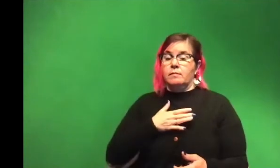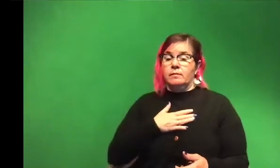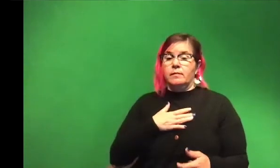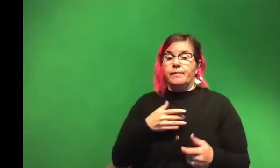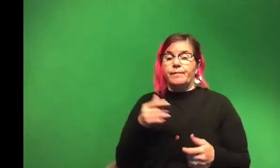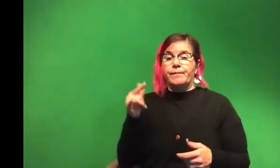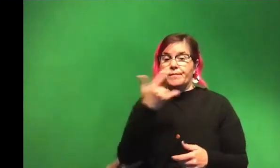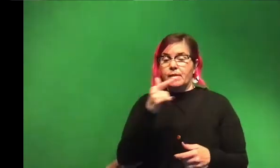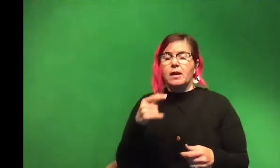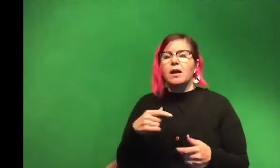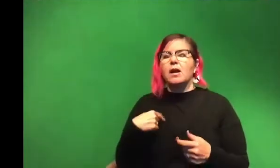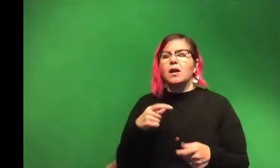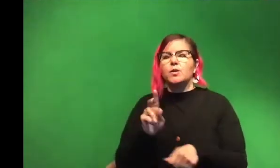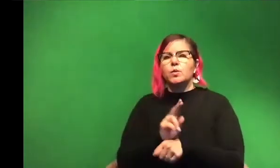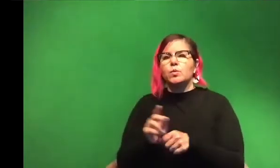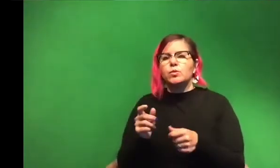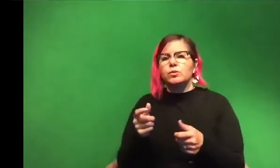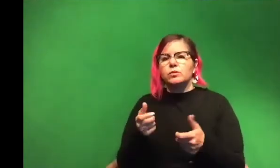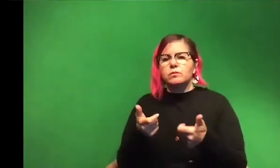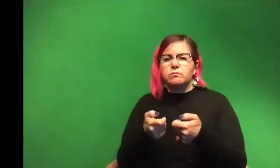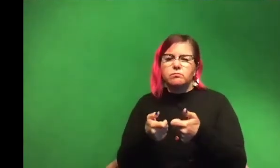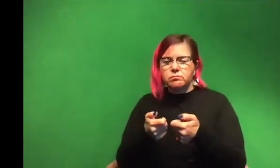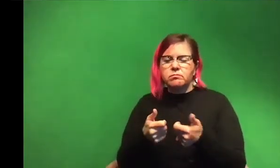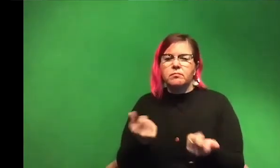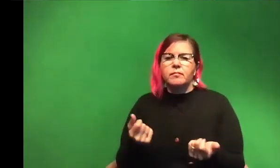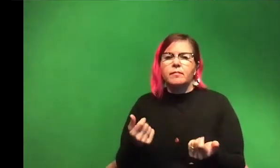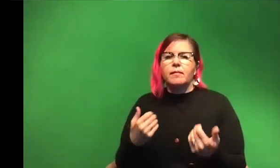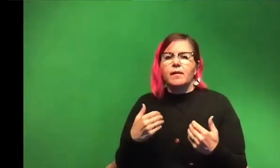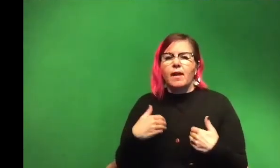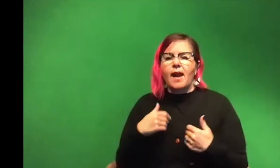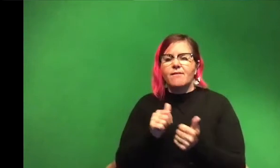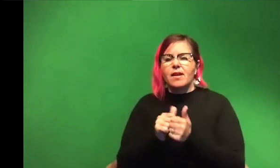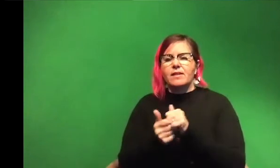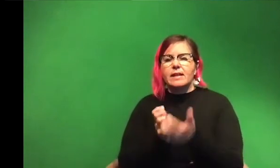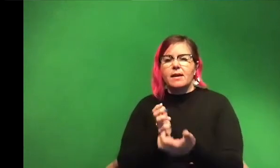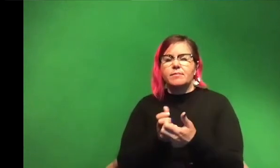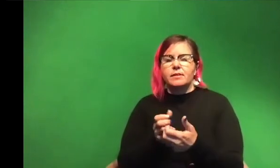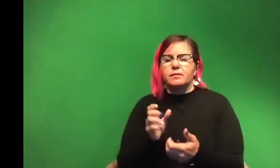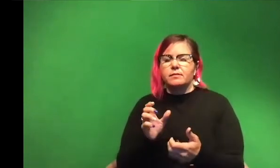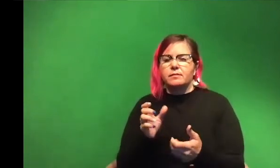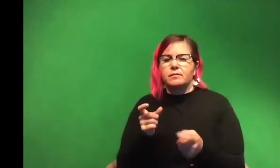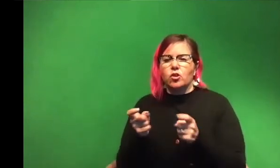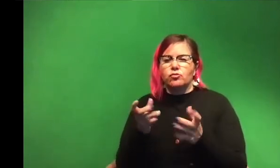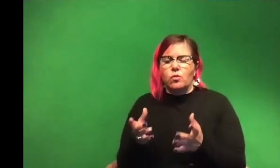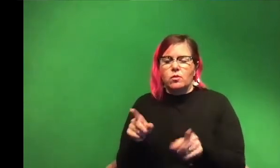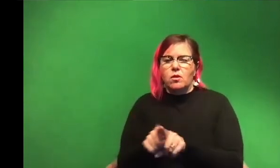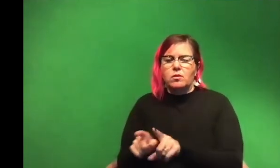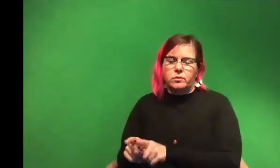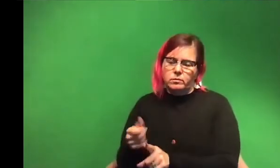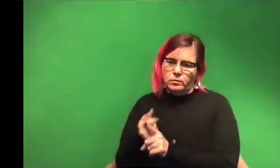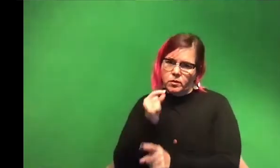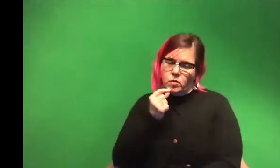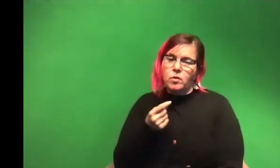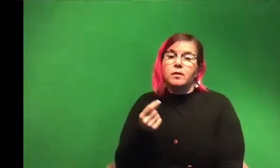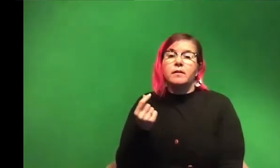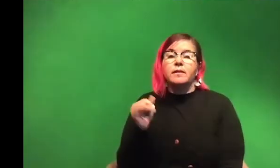using a controller. But we also do have an adapted controller as well, which is super, super cool. So if an